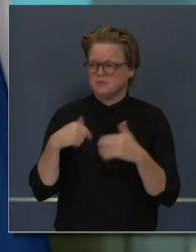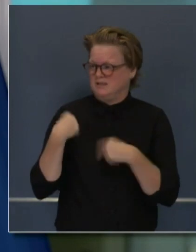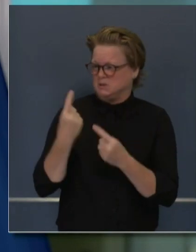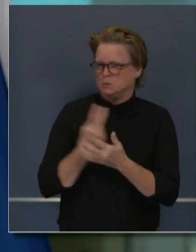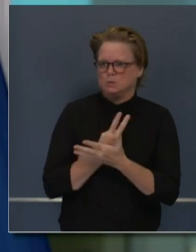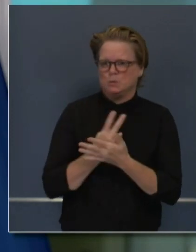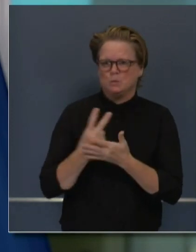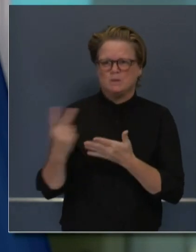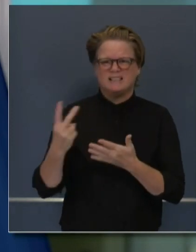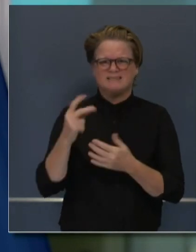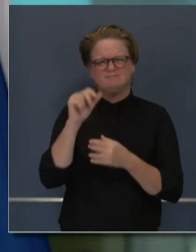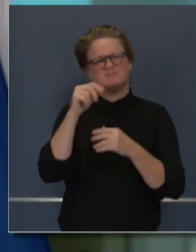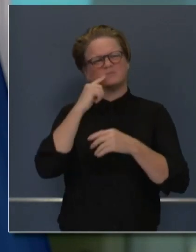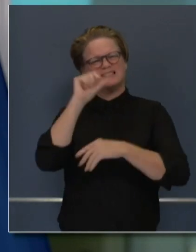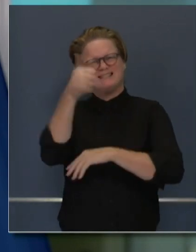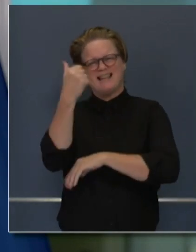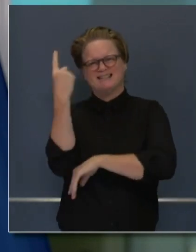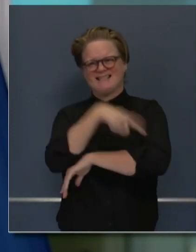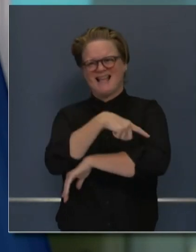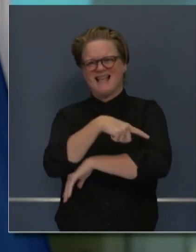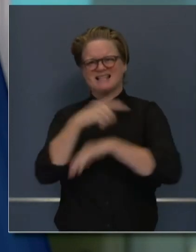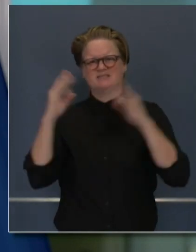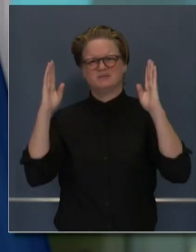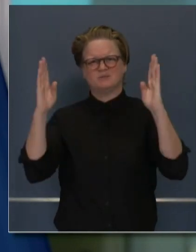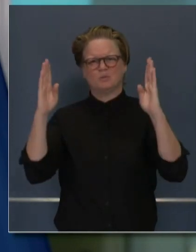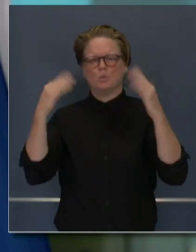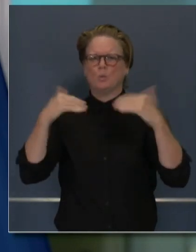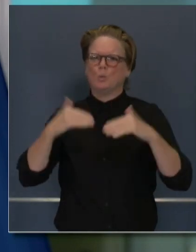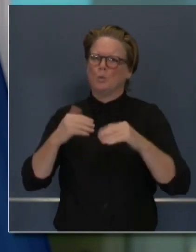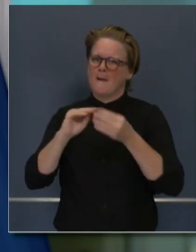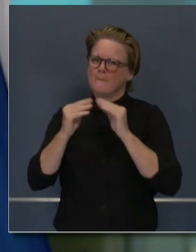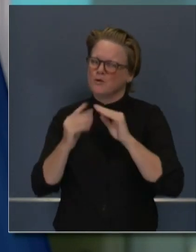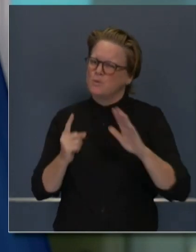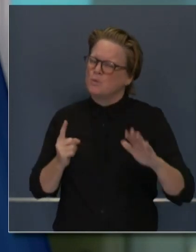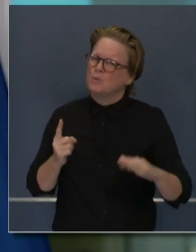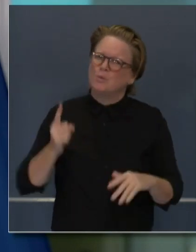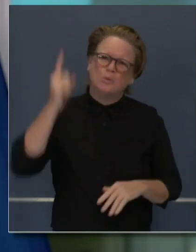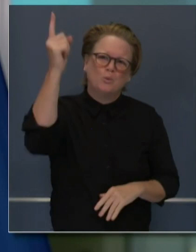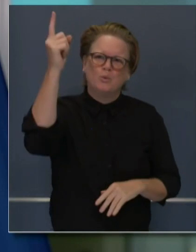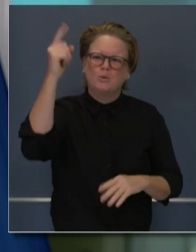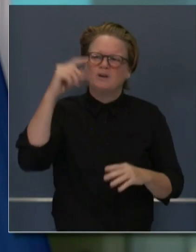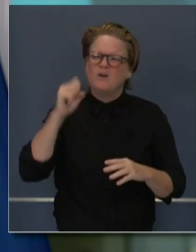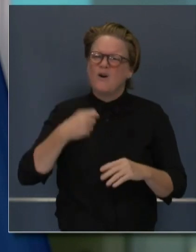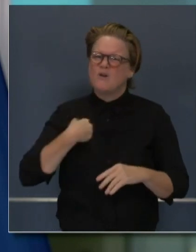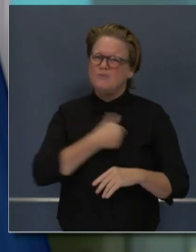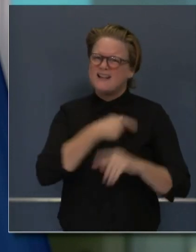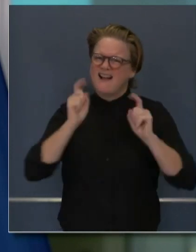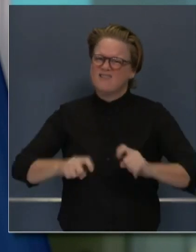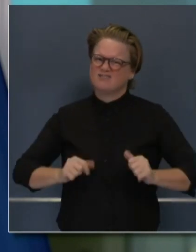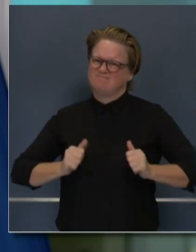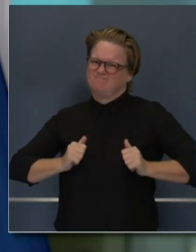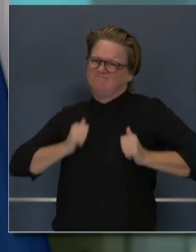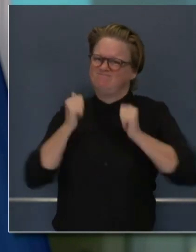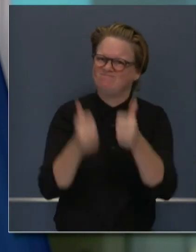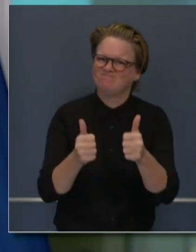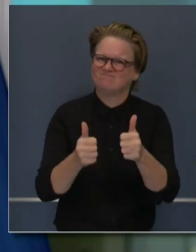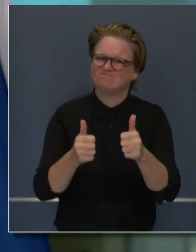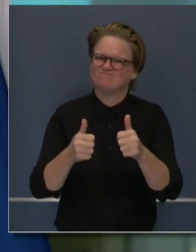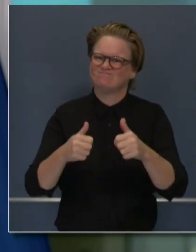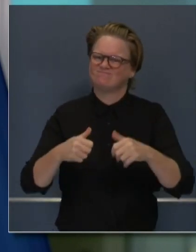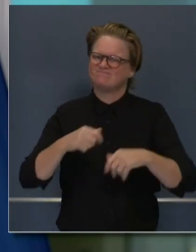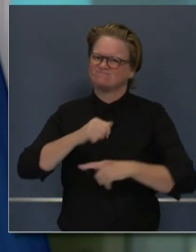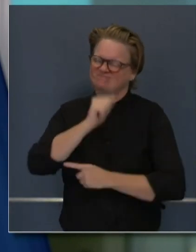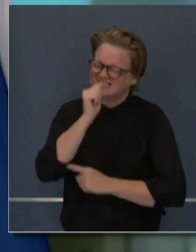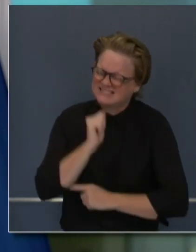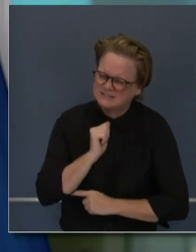these numbers have increased substantially. We need now to be more aggressive, more surgical, more targeted, and I can assure you,